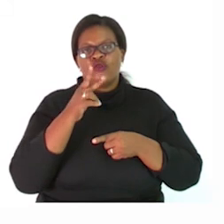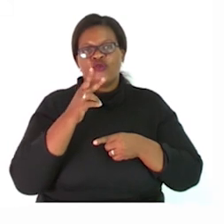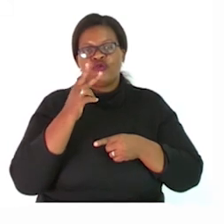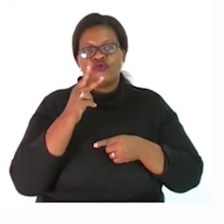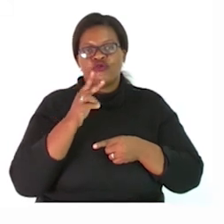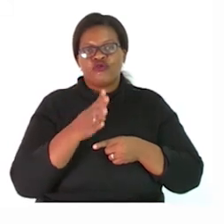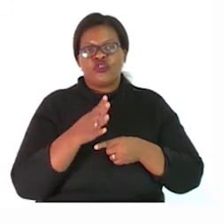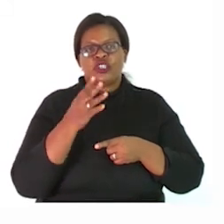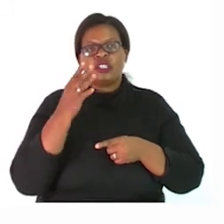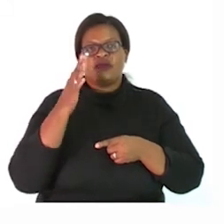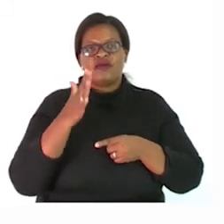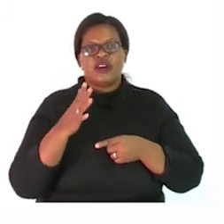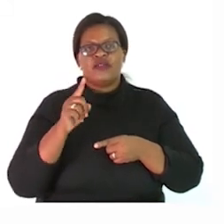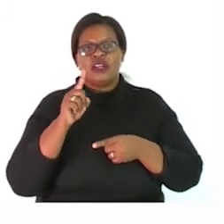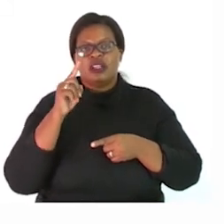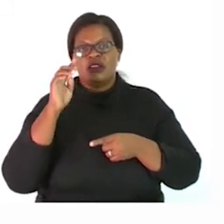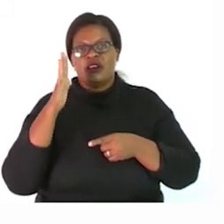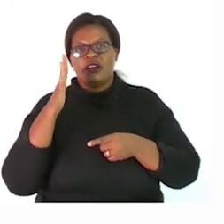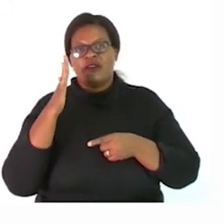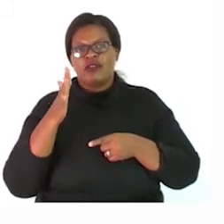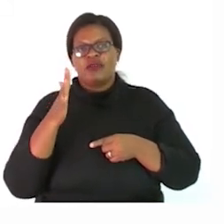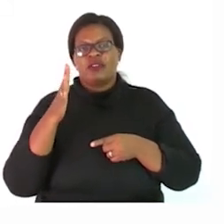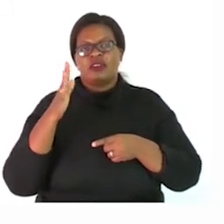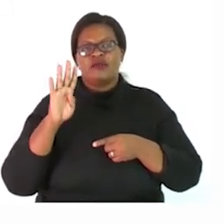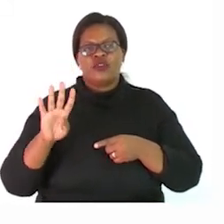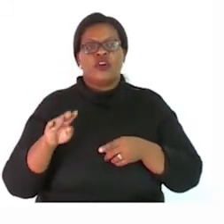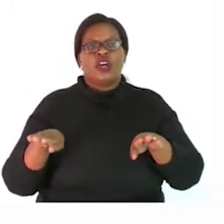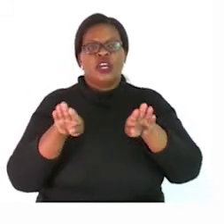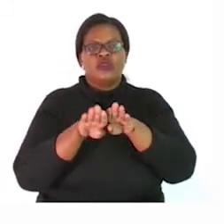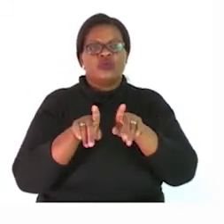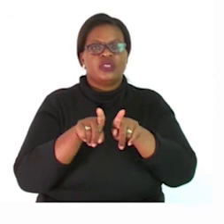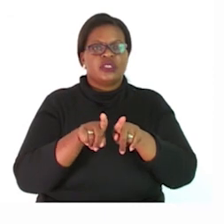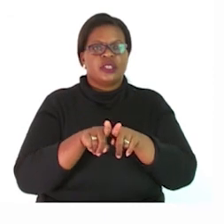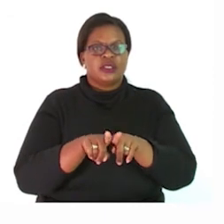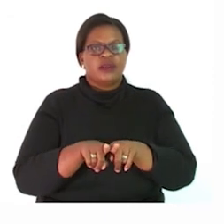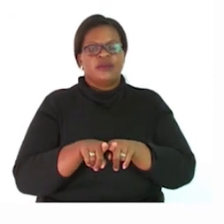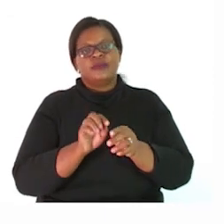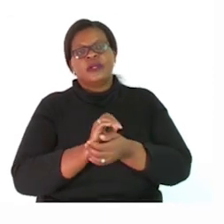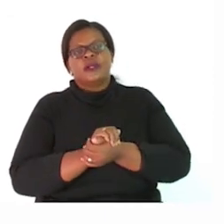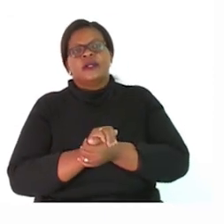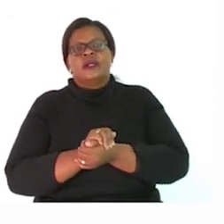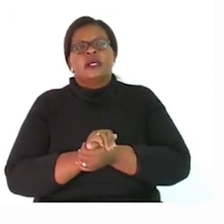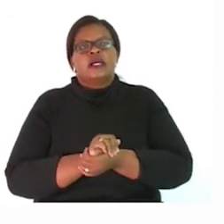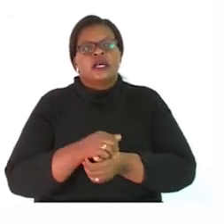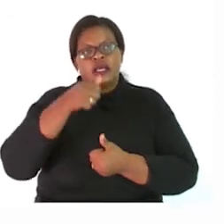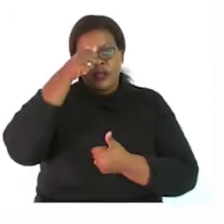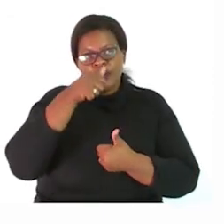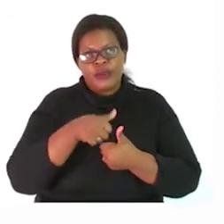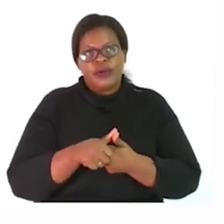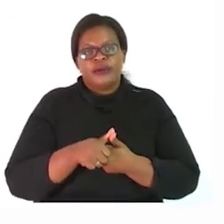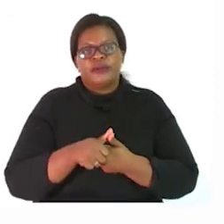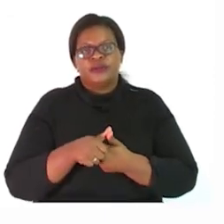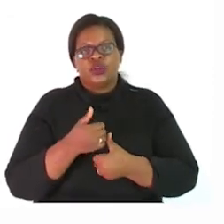And lastly, find the highest common factor. Remember